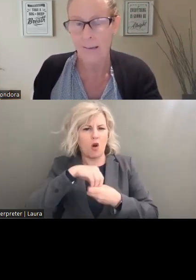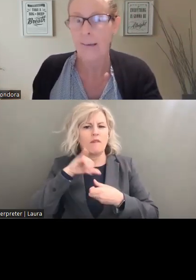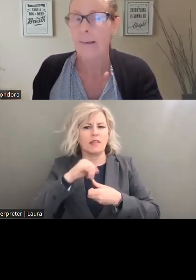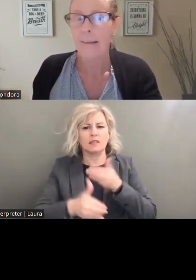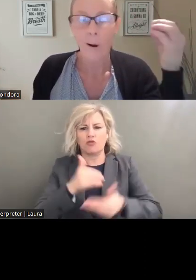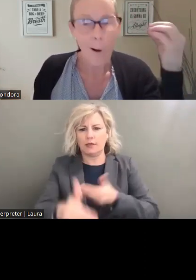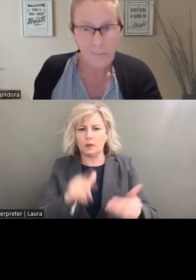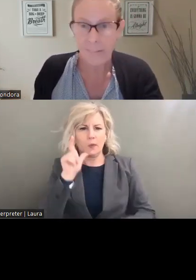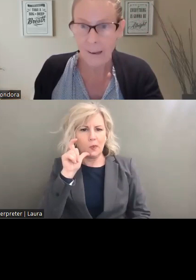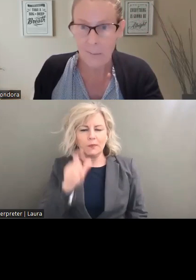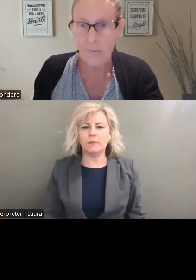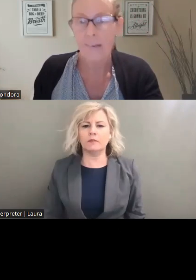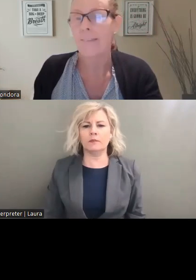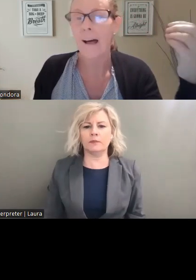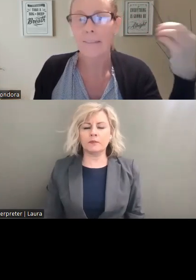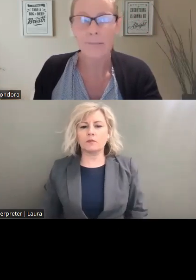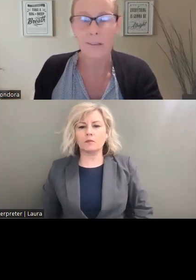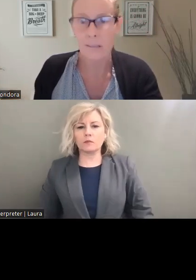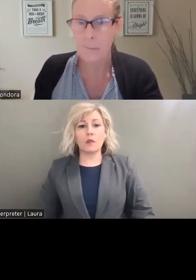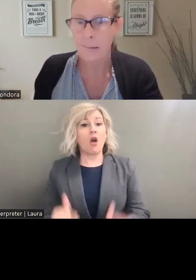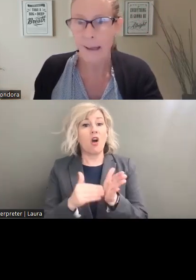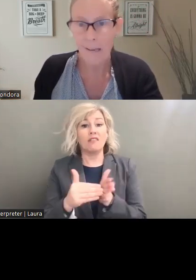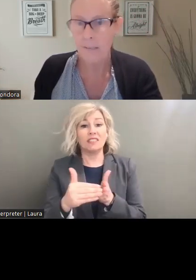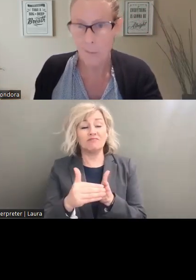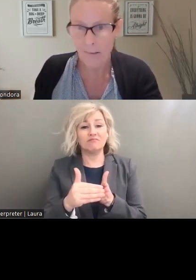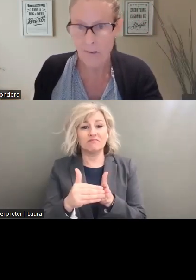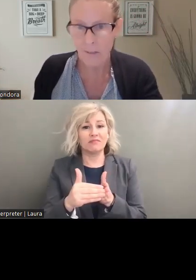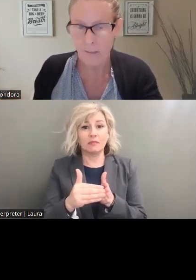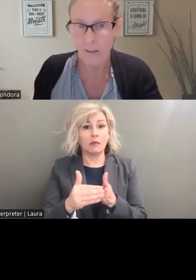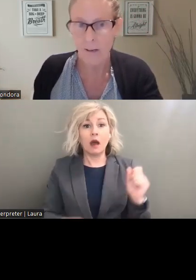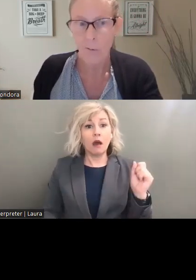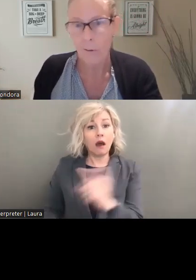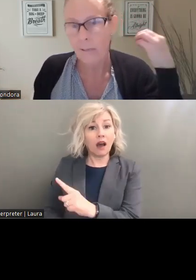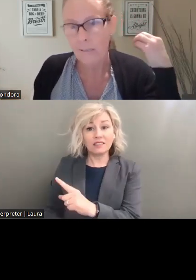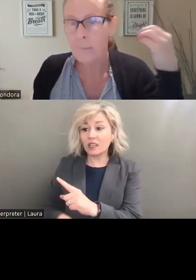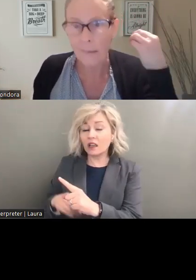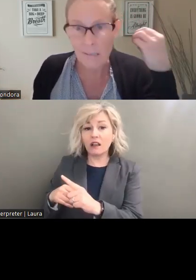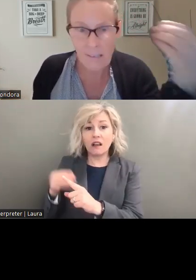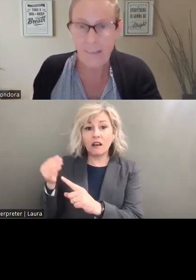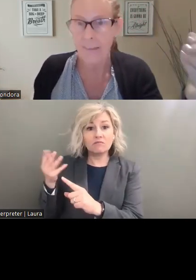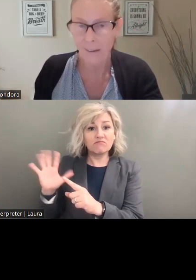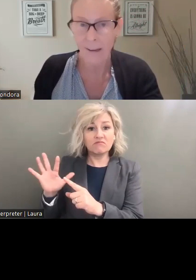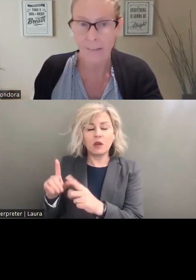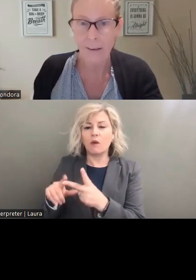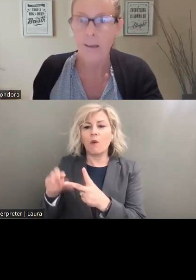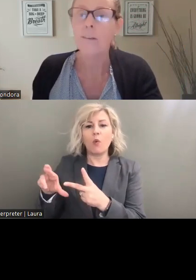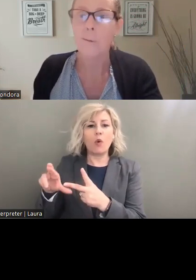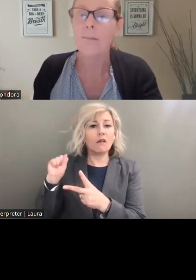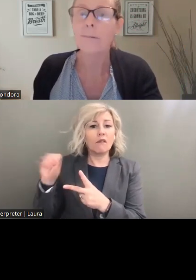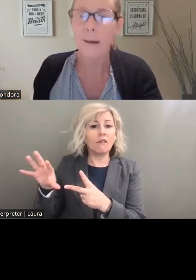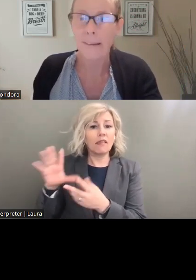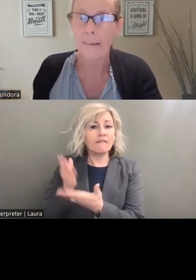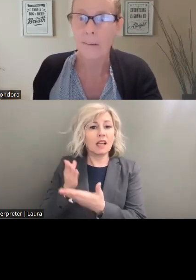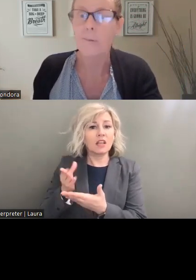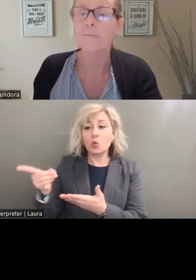process. Oftentimes, it is not enough to simply ask the question or to simply state the fact, you